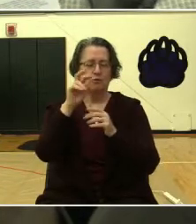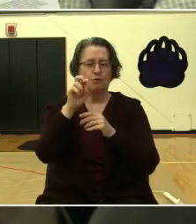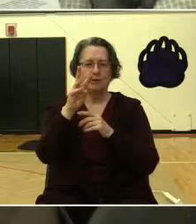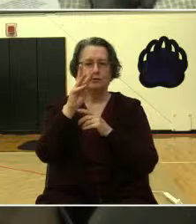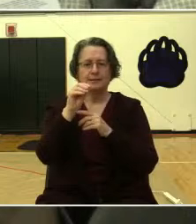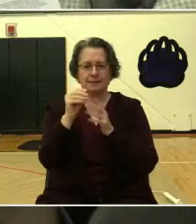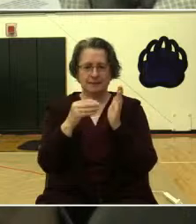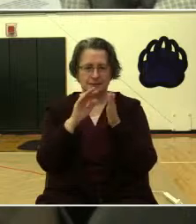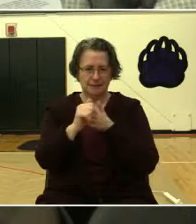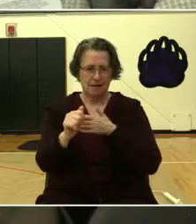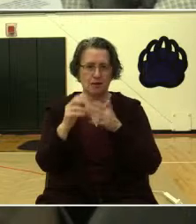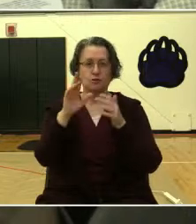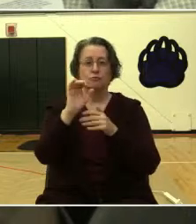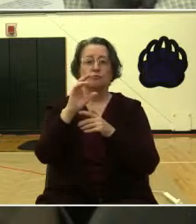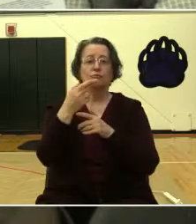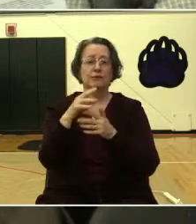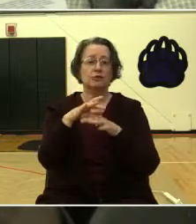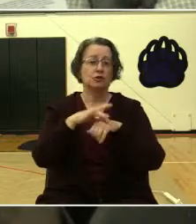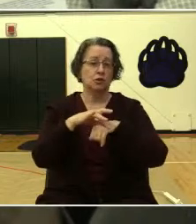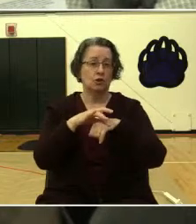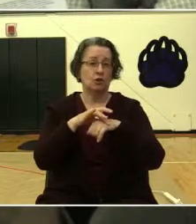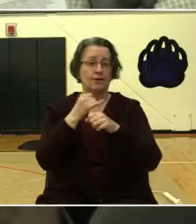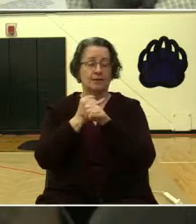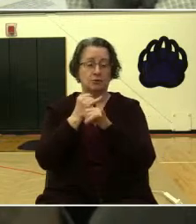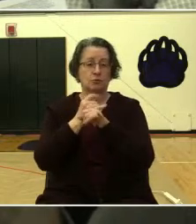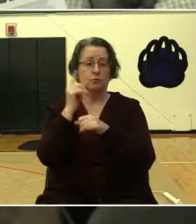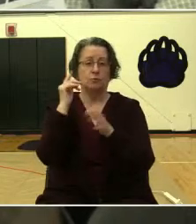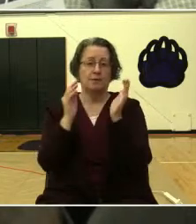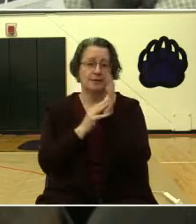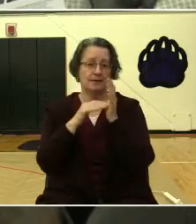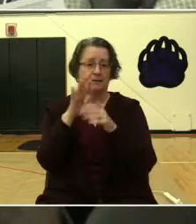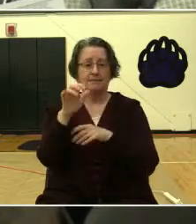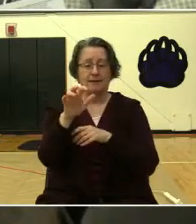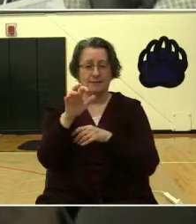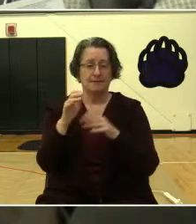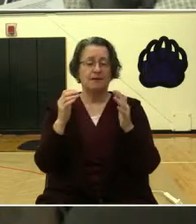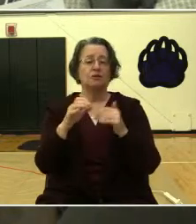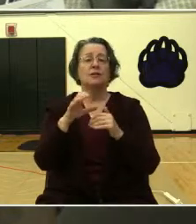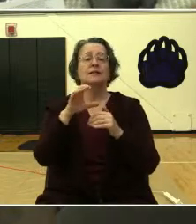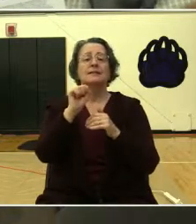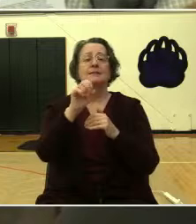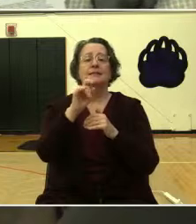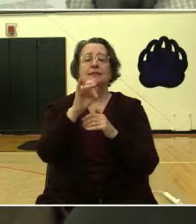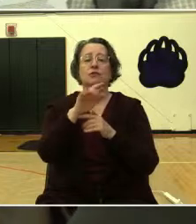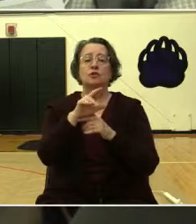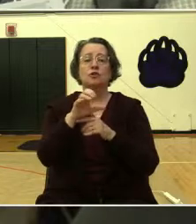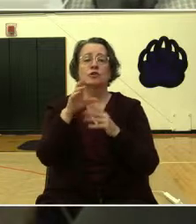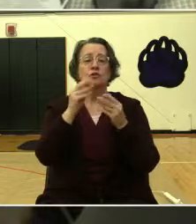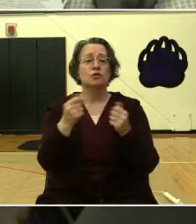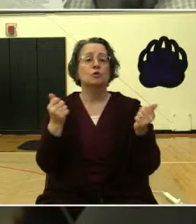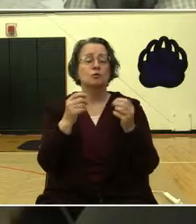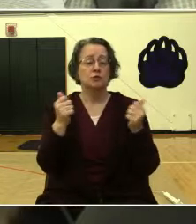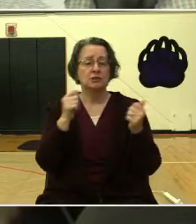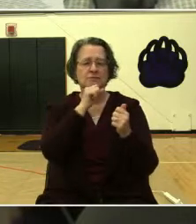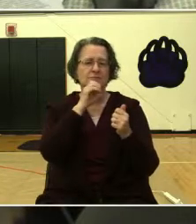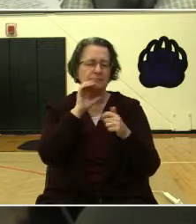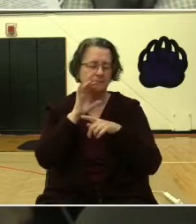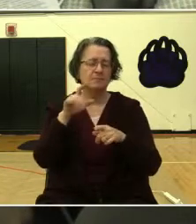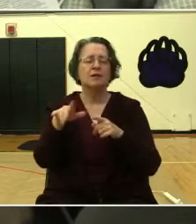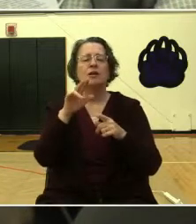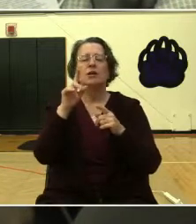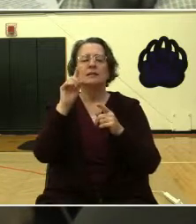Rich Earth Institute $1,500 Senior Solutions $6,000